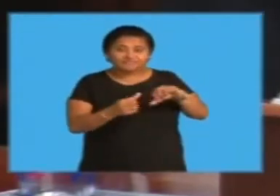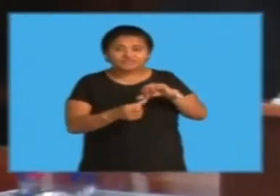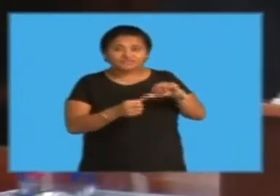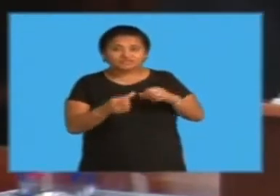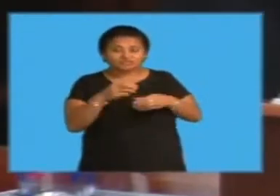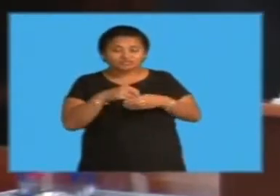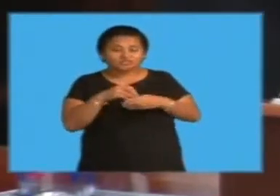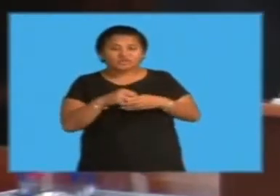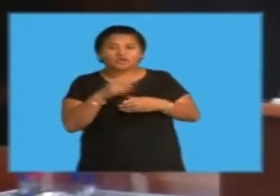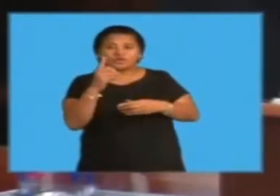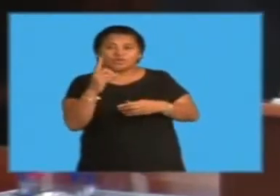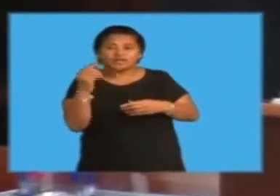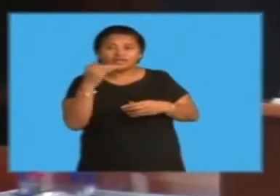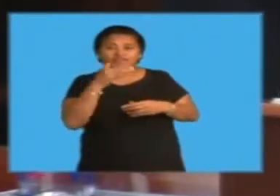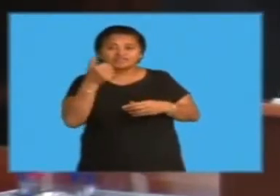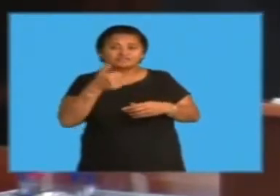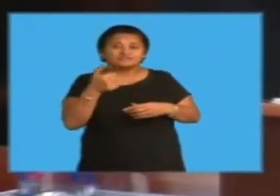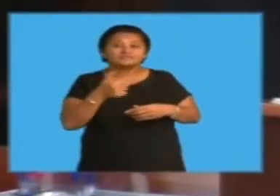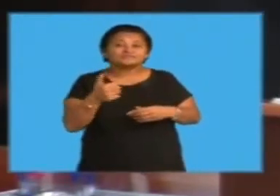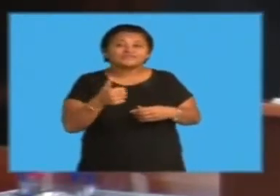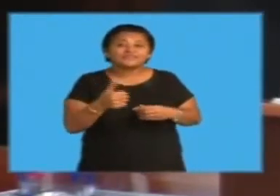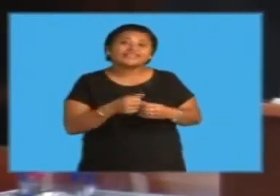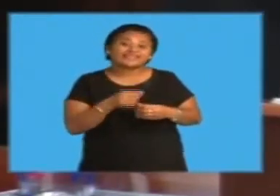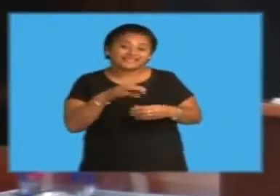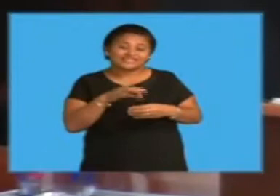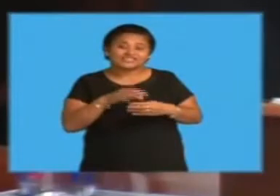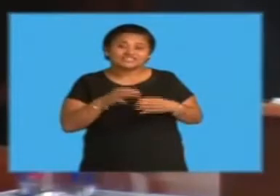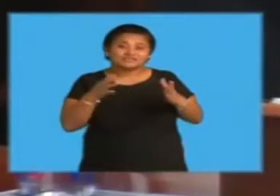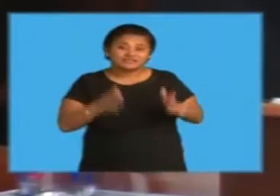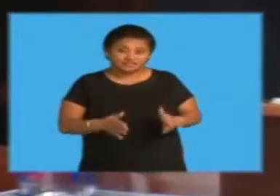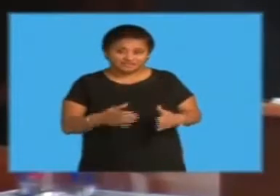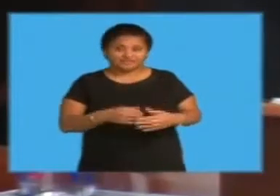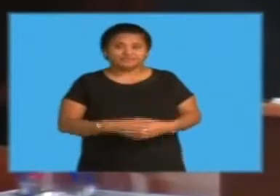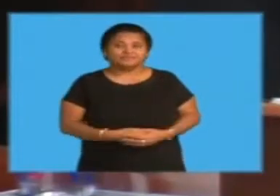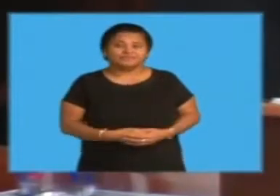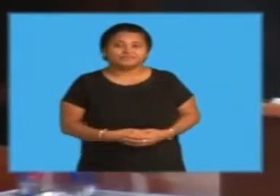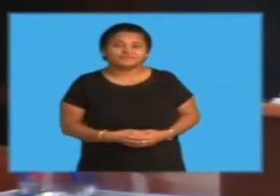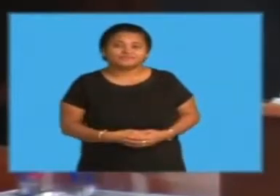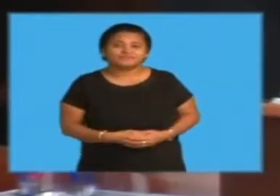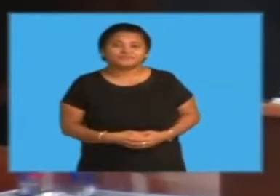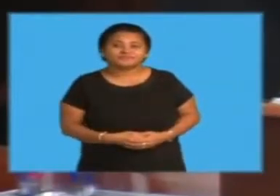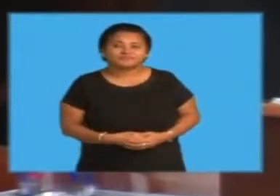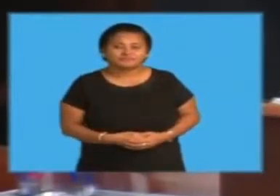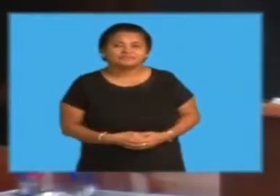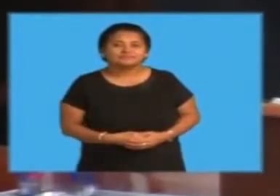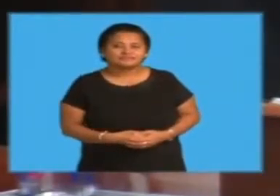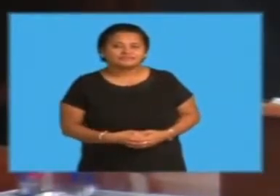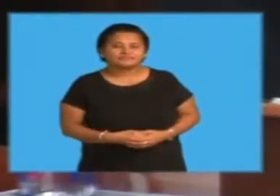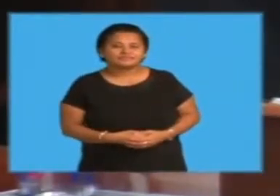management bodies globally, and this is the first time an Oceania seat has been included.